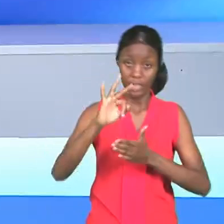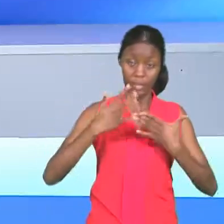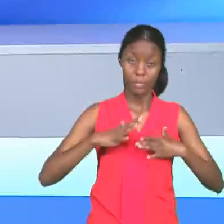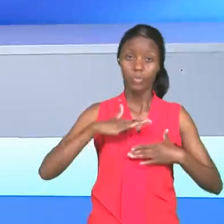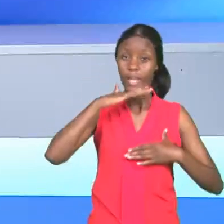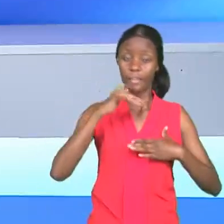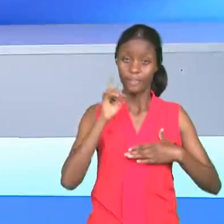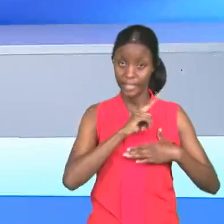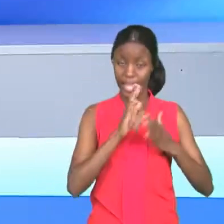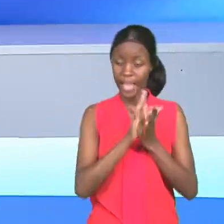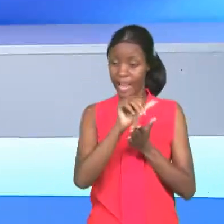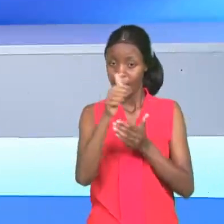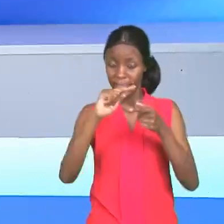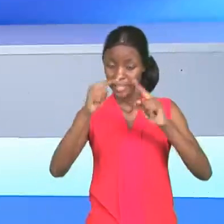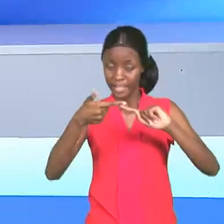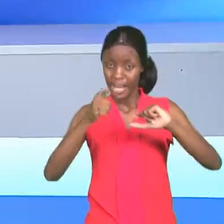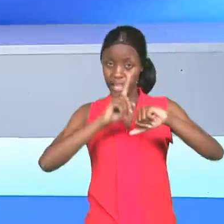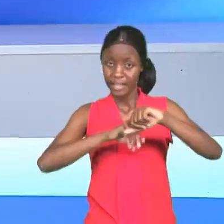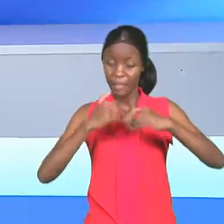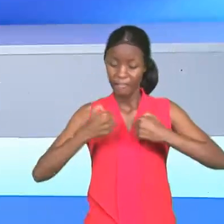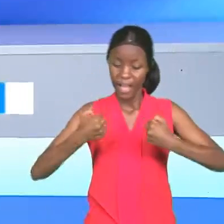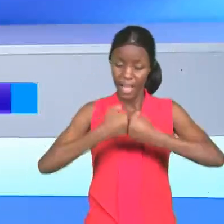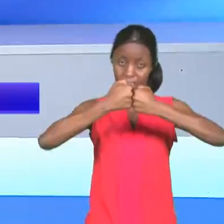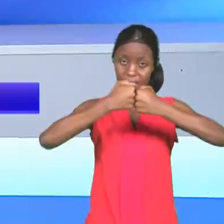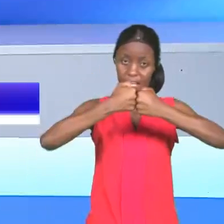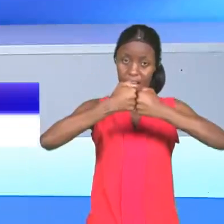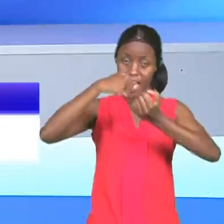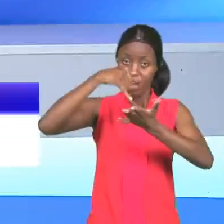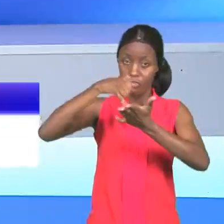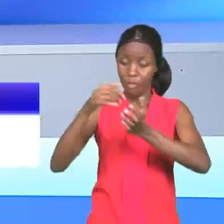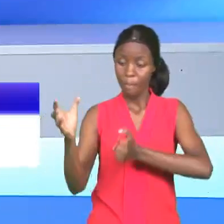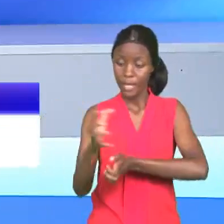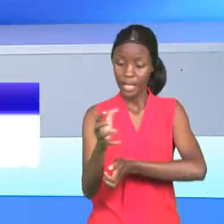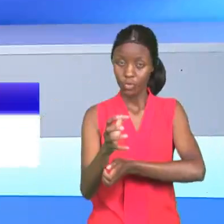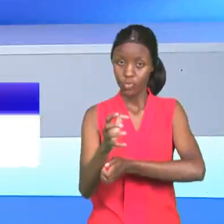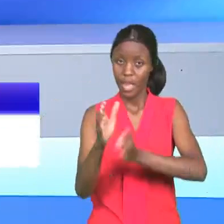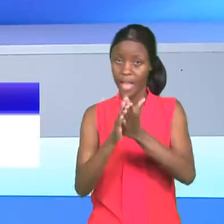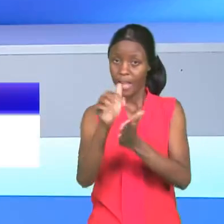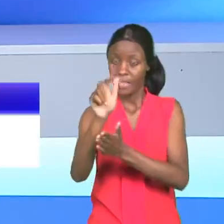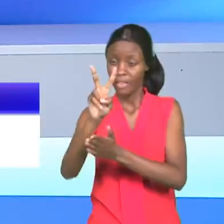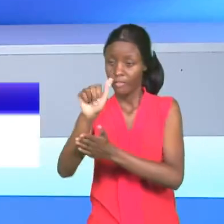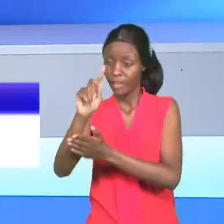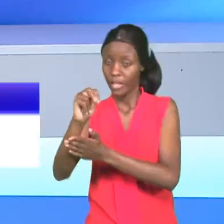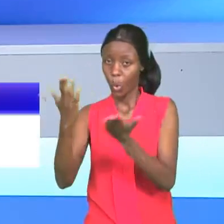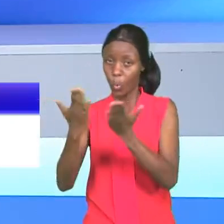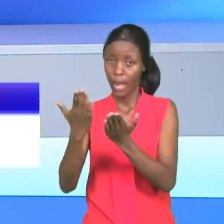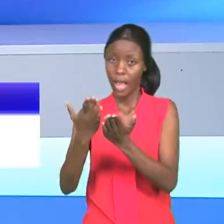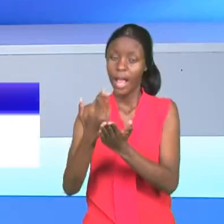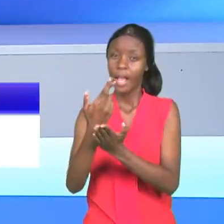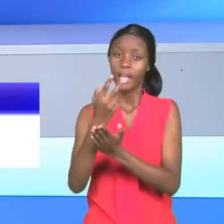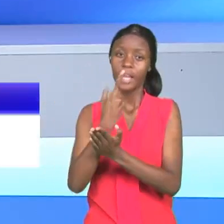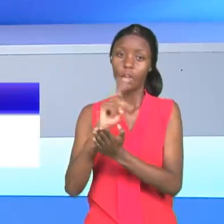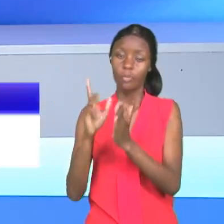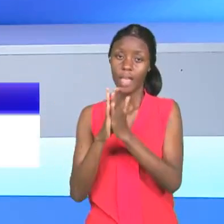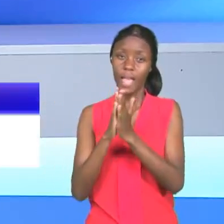and scores of other injured following a midway accident involving a Nissan Matatu and a van along Nairobi-Nakuru Highway. Two